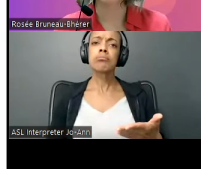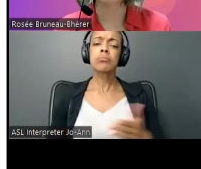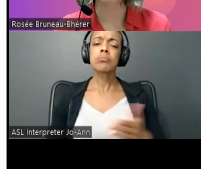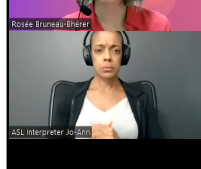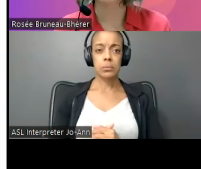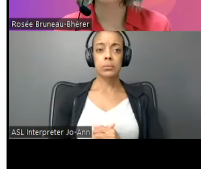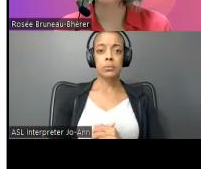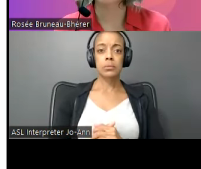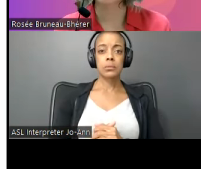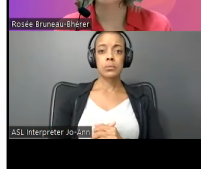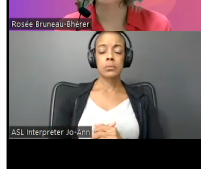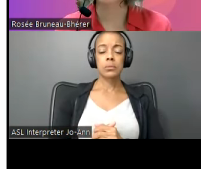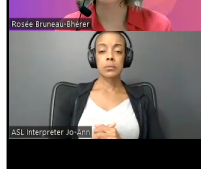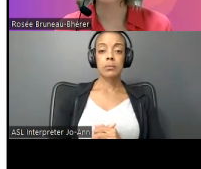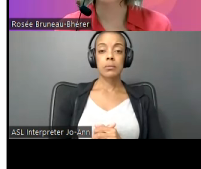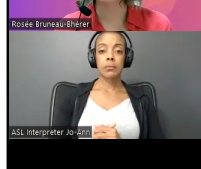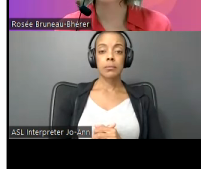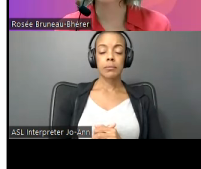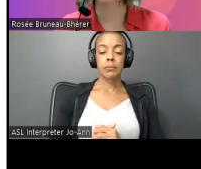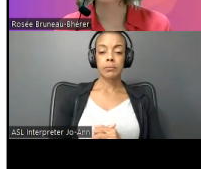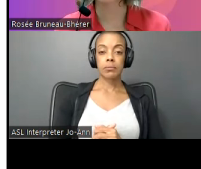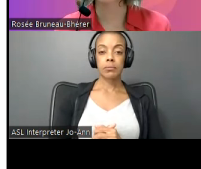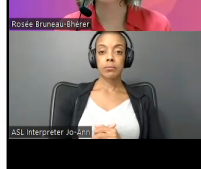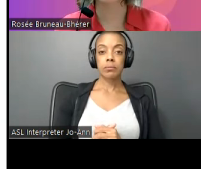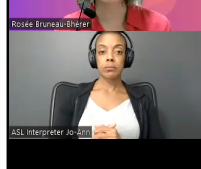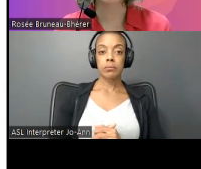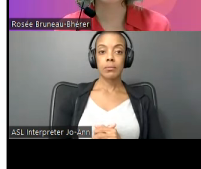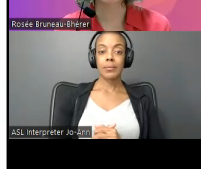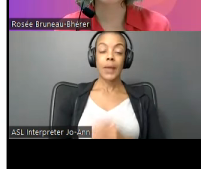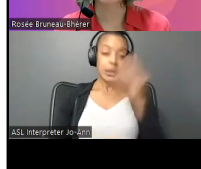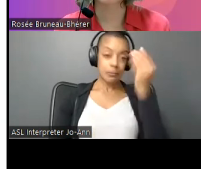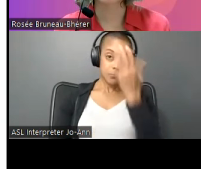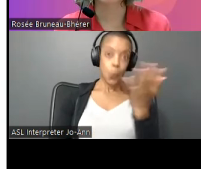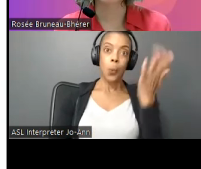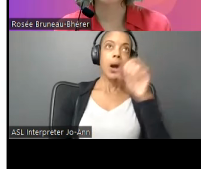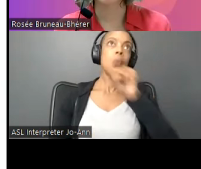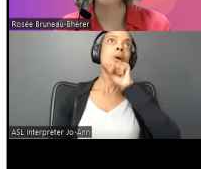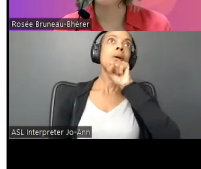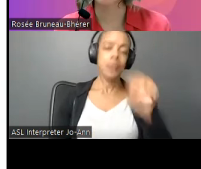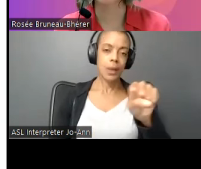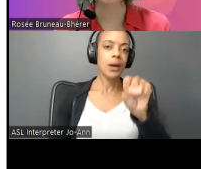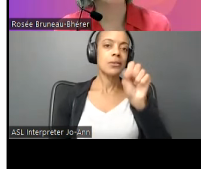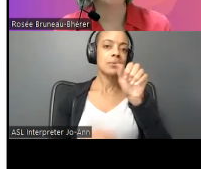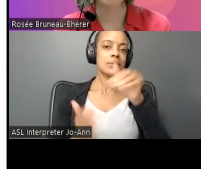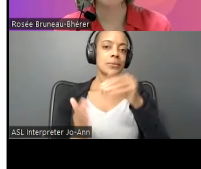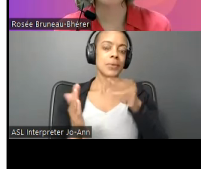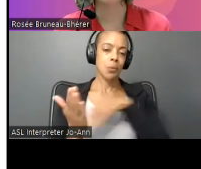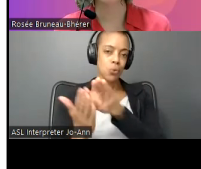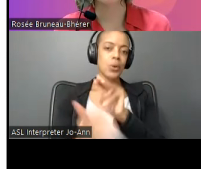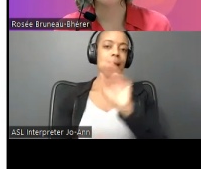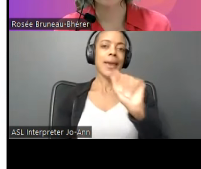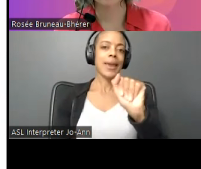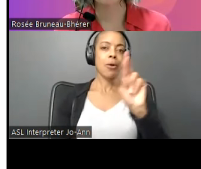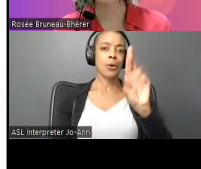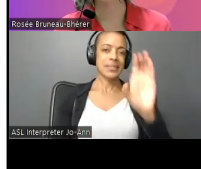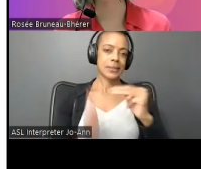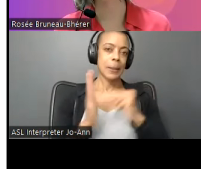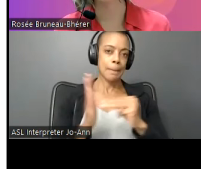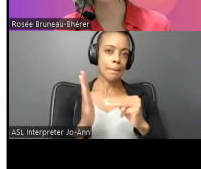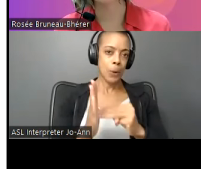I'd like to tell you why we fell in love with the ARC approach, this systemic approach. Of course, today, we're not going to give you